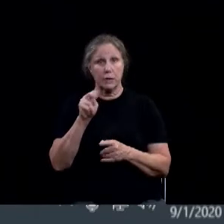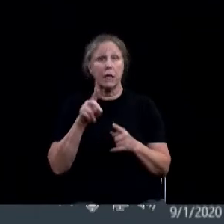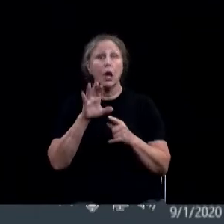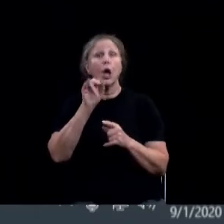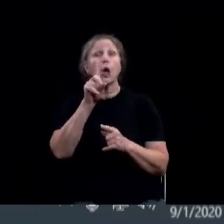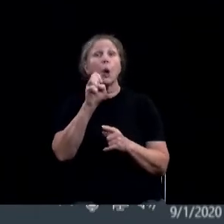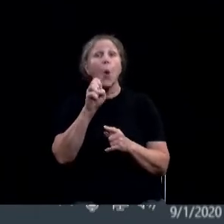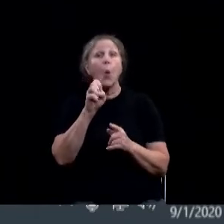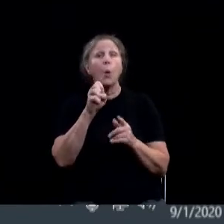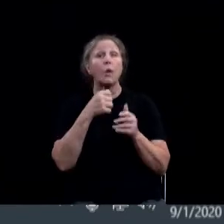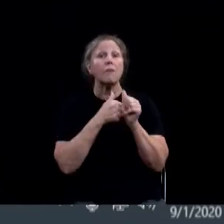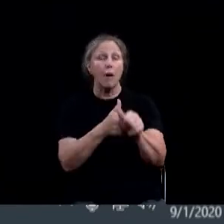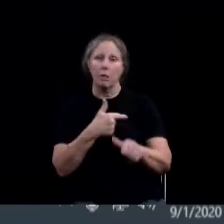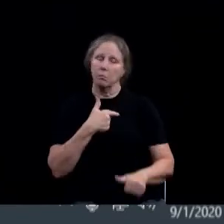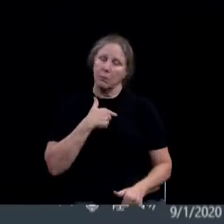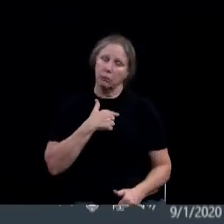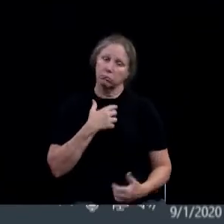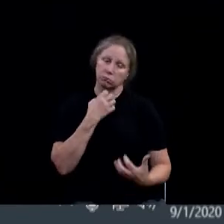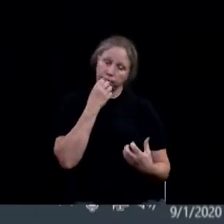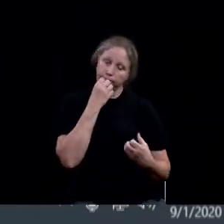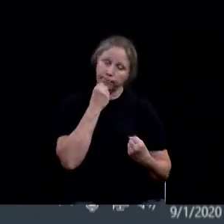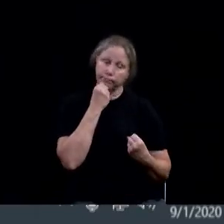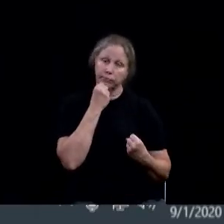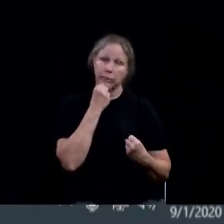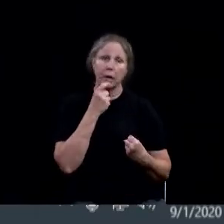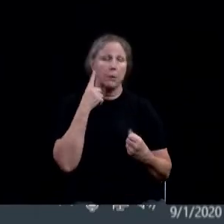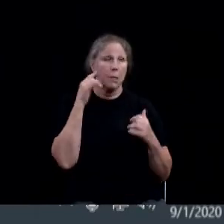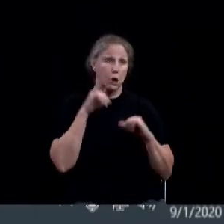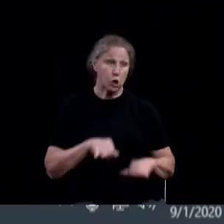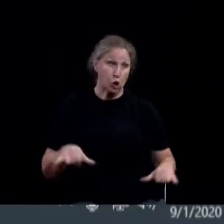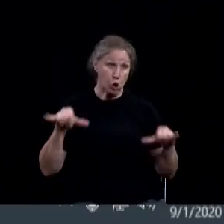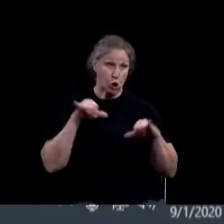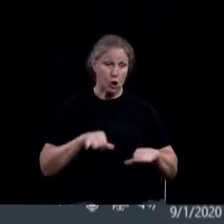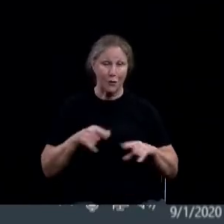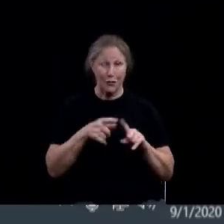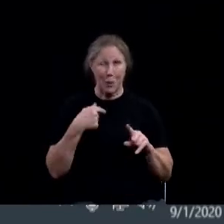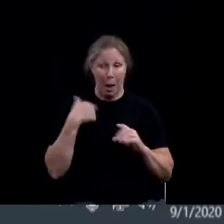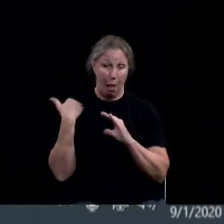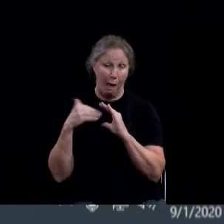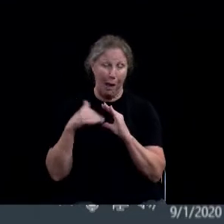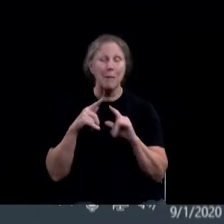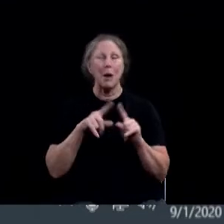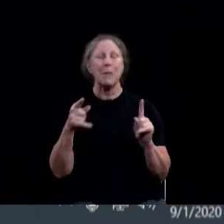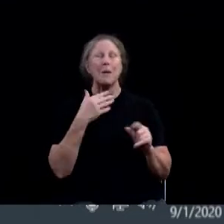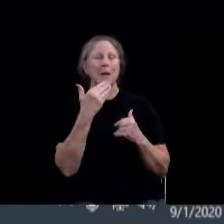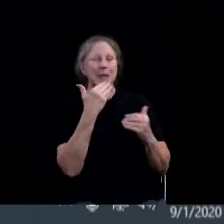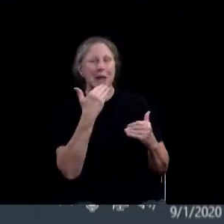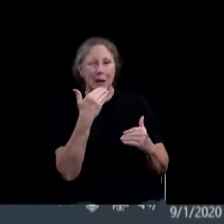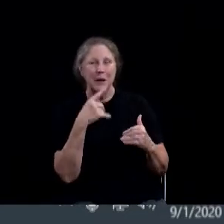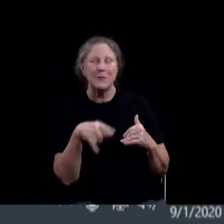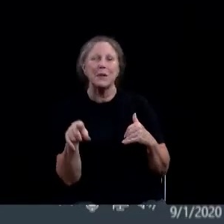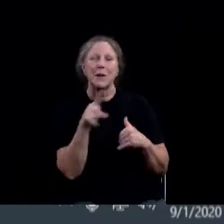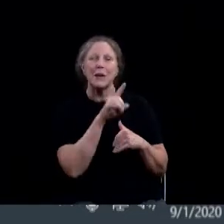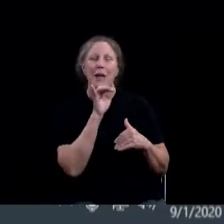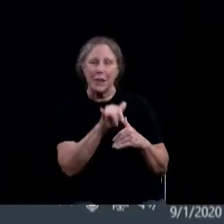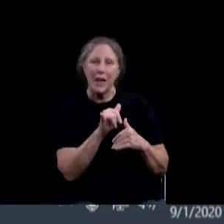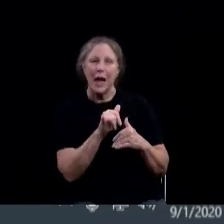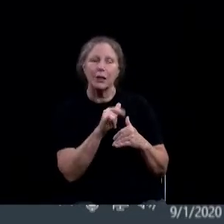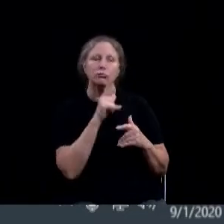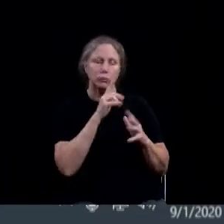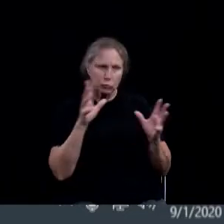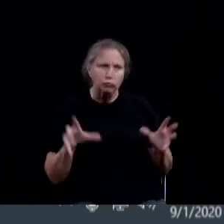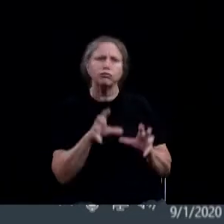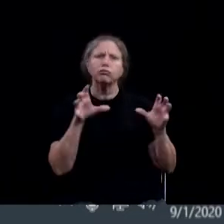of receiving emails from me, but I do appreciate this proactive approach of dealing with